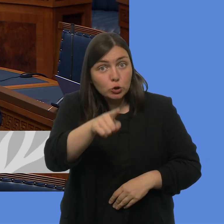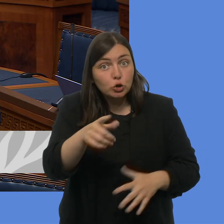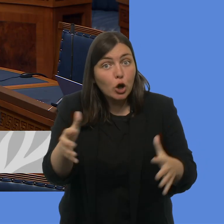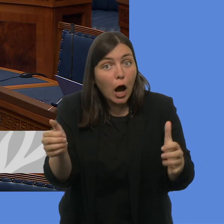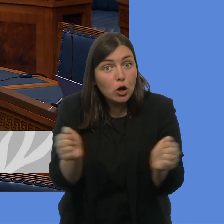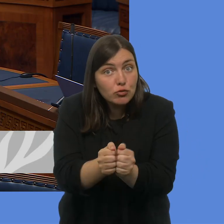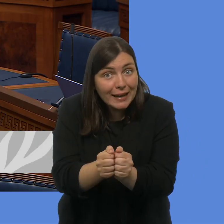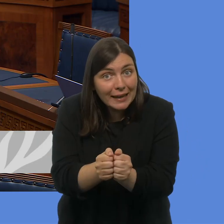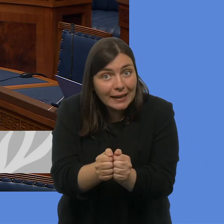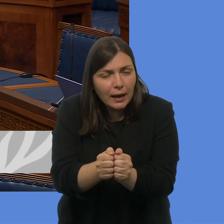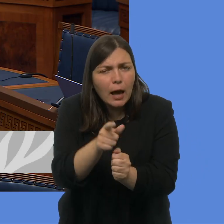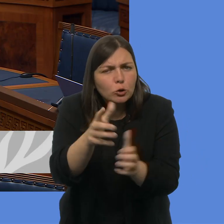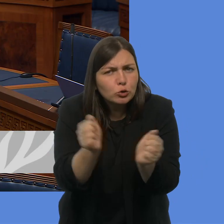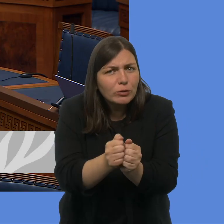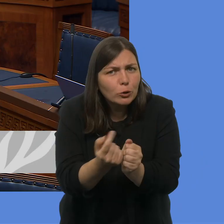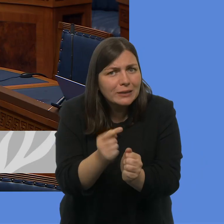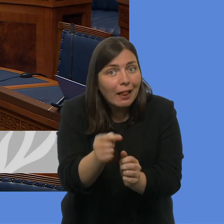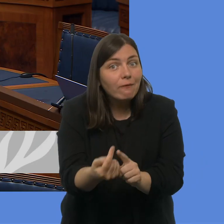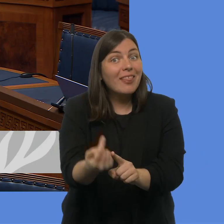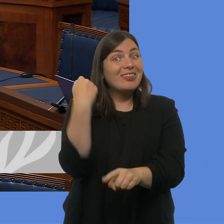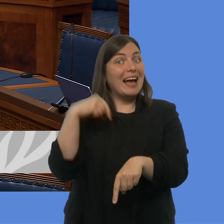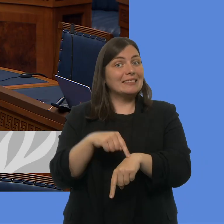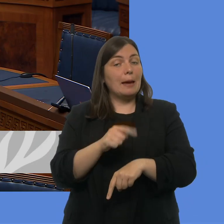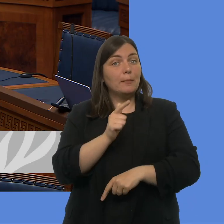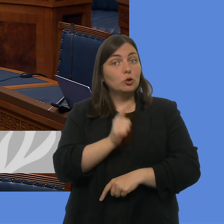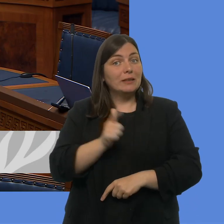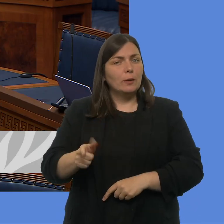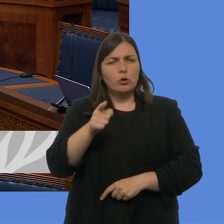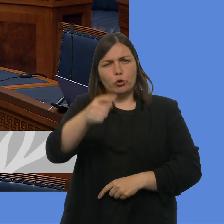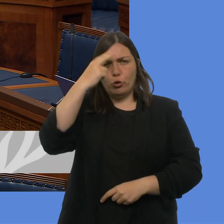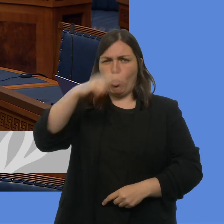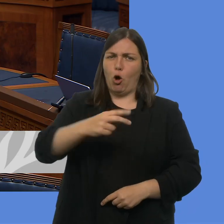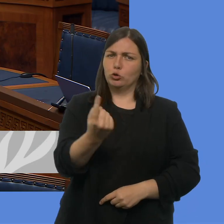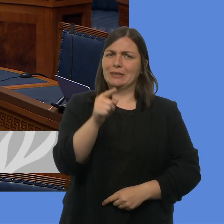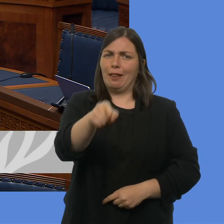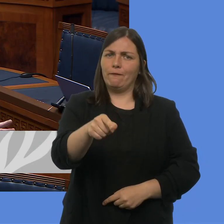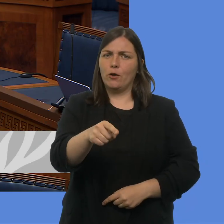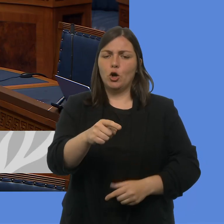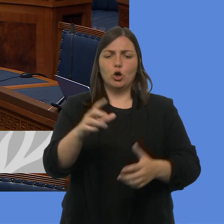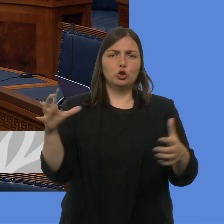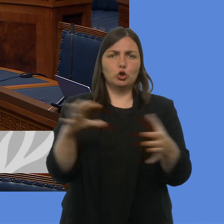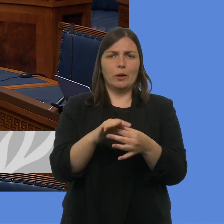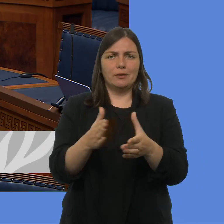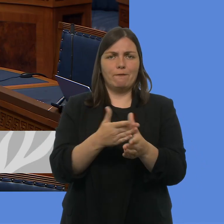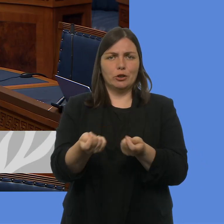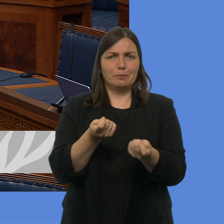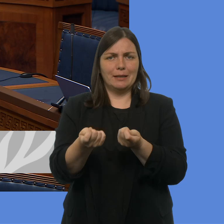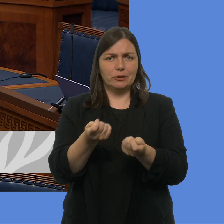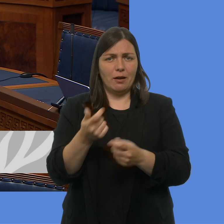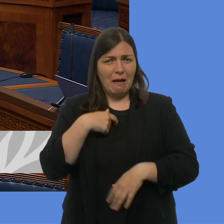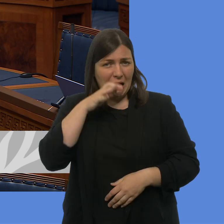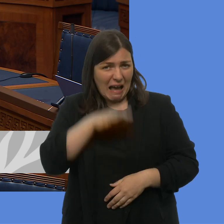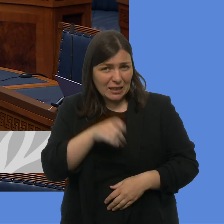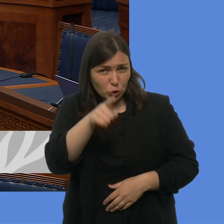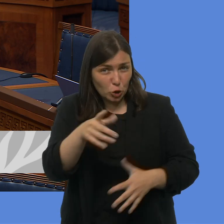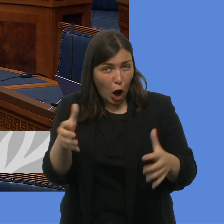yourself in 2020, because you called yourself the Joint First Minister then? Do you agree with your predecessor, Martin McGuinness, that it is time to abandon that kind of top-dog